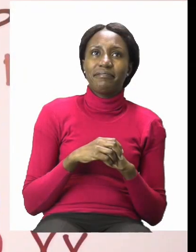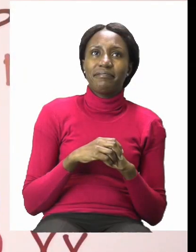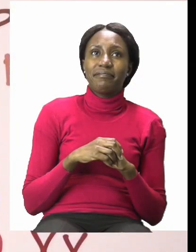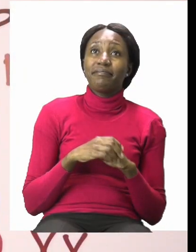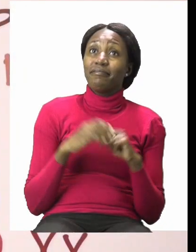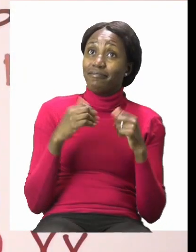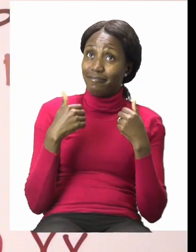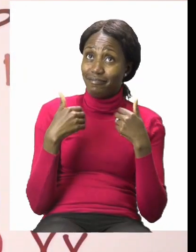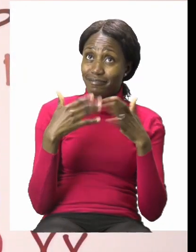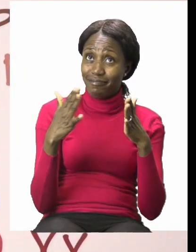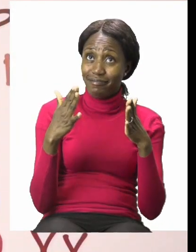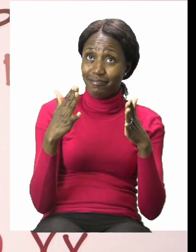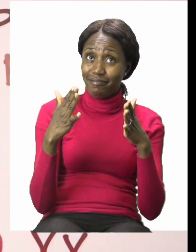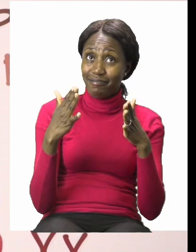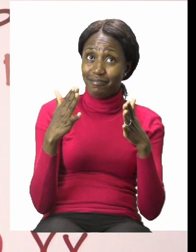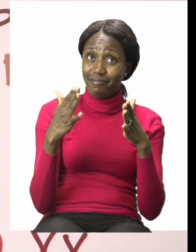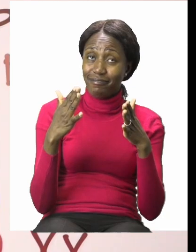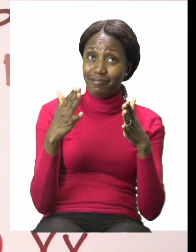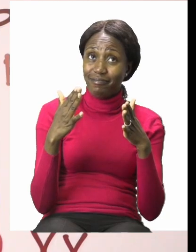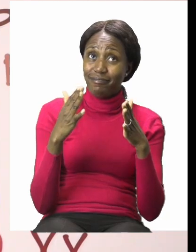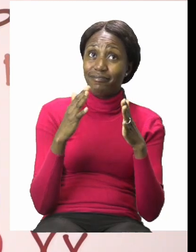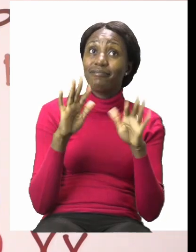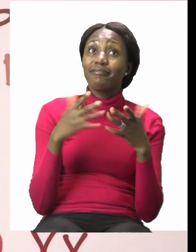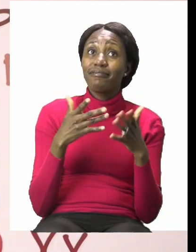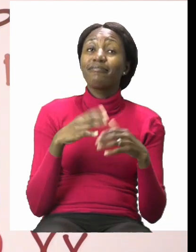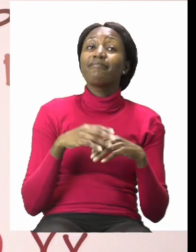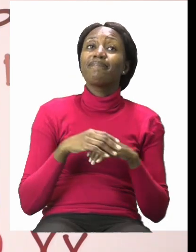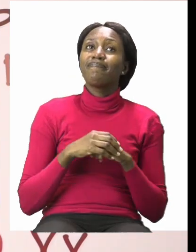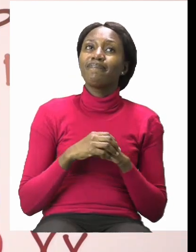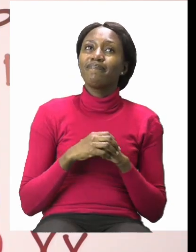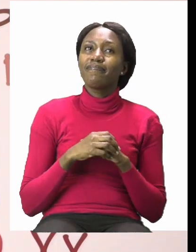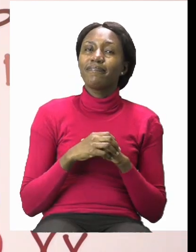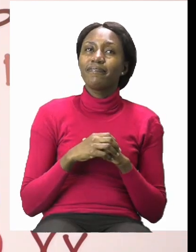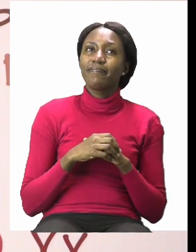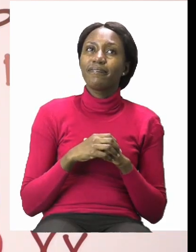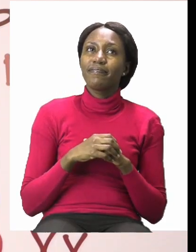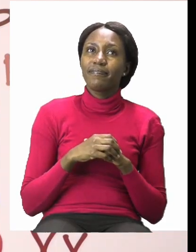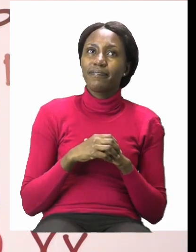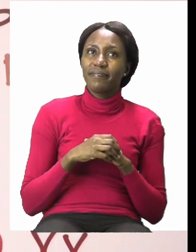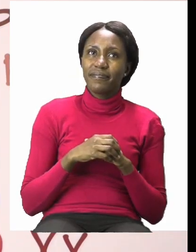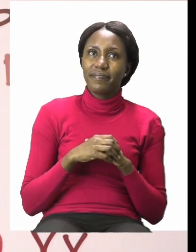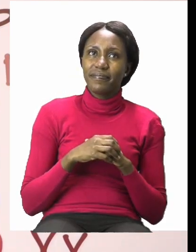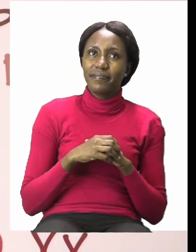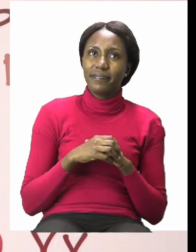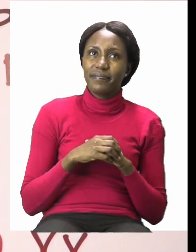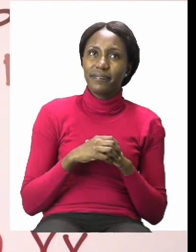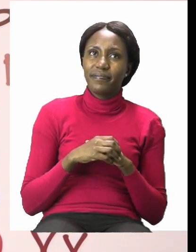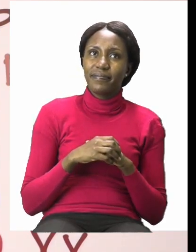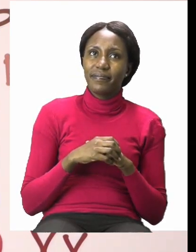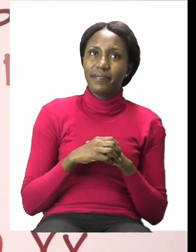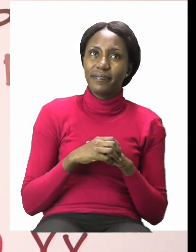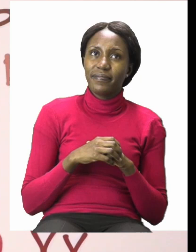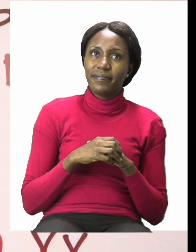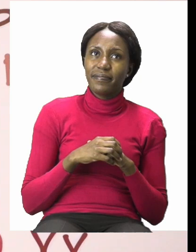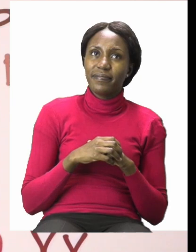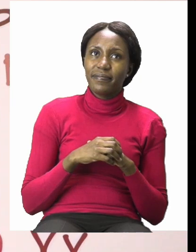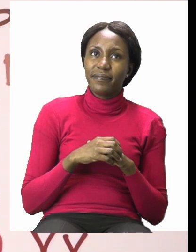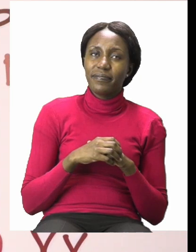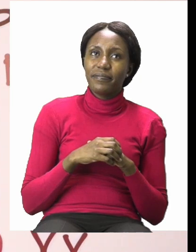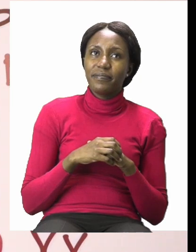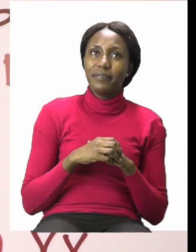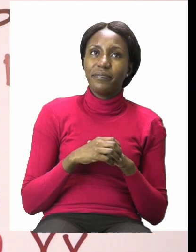starting our number 4, we need to start at the top line, and then we go down.